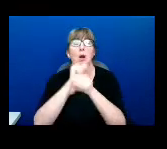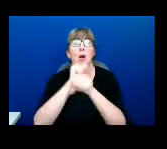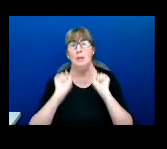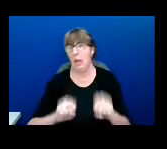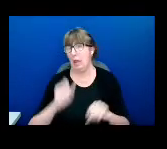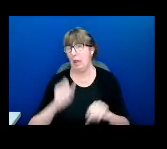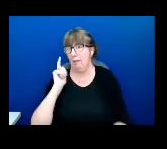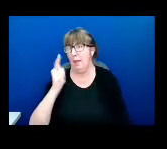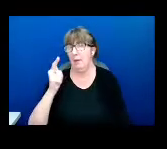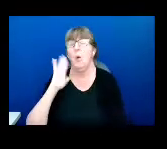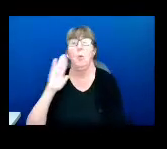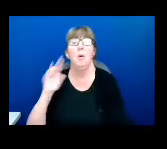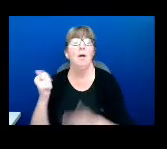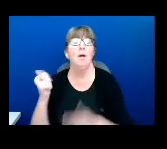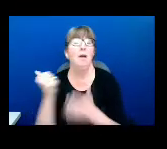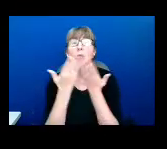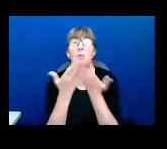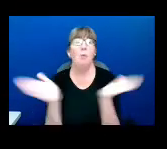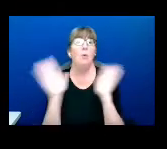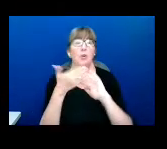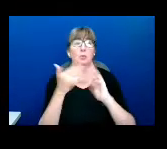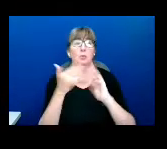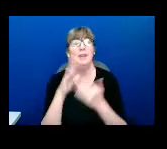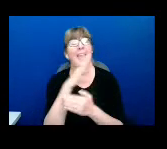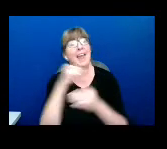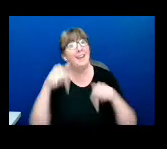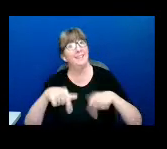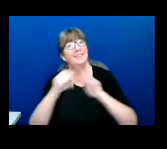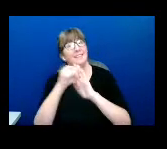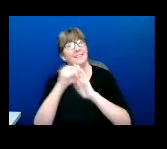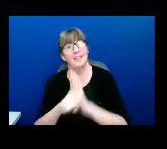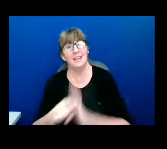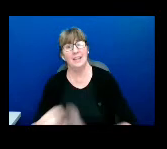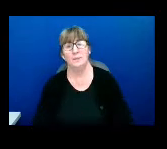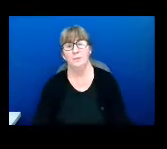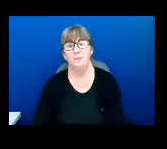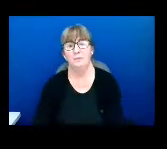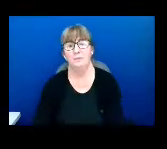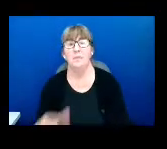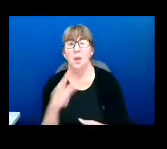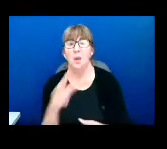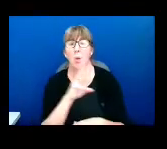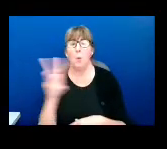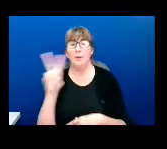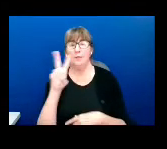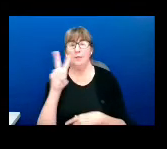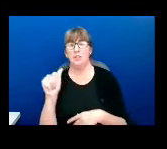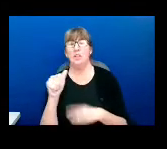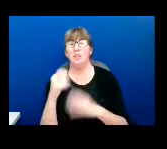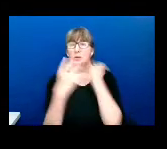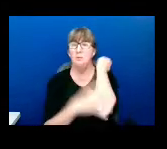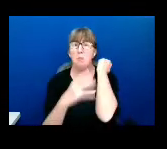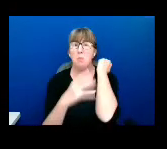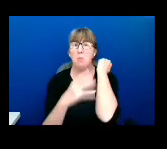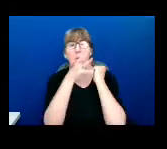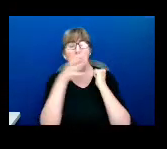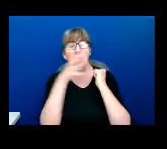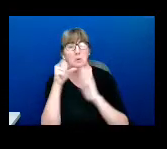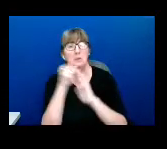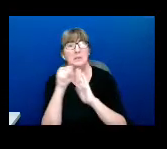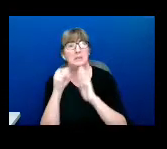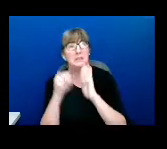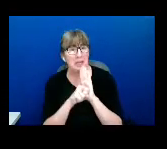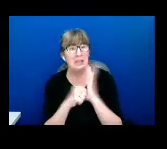the state. West Virginia is a fairly poor rural state. You know, our biggest city is just 50,000